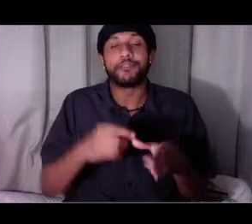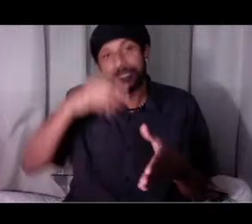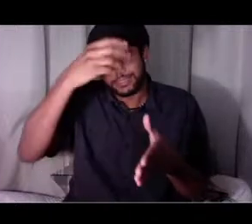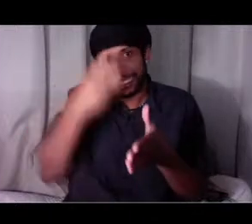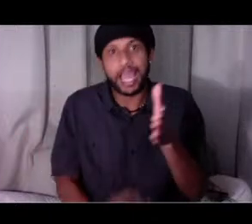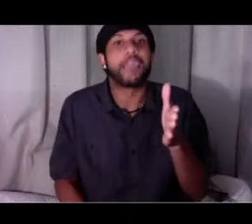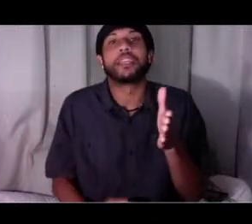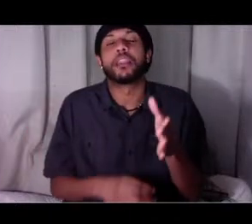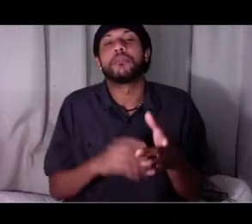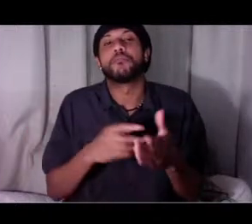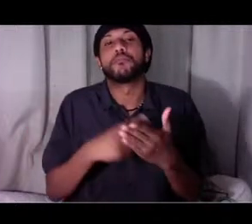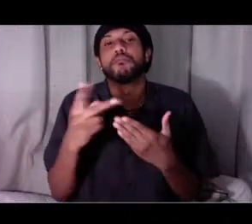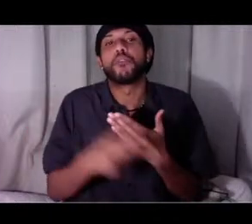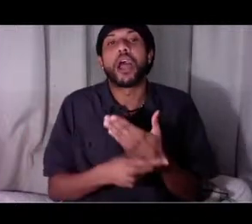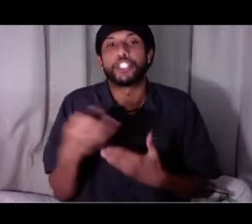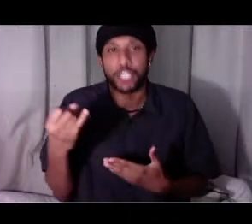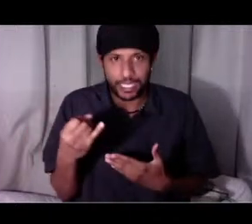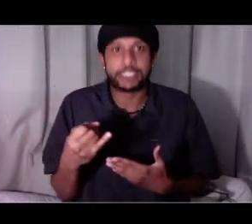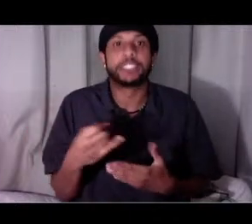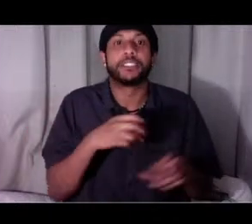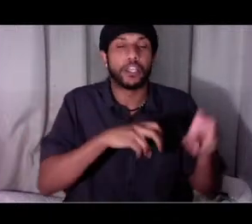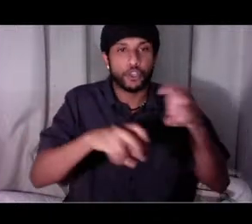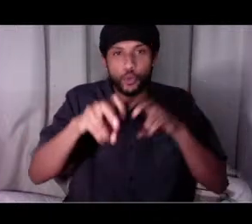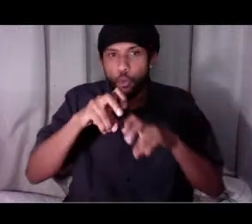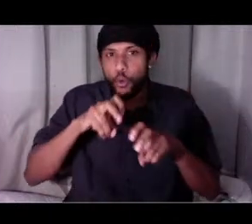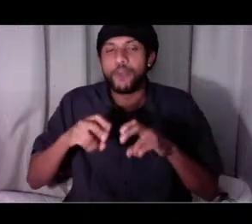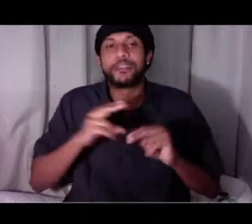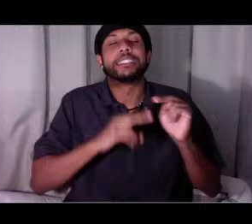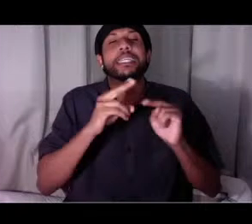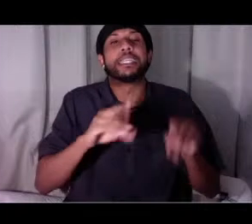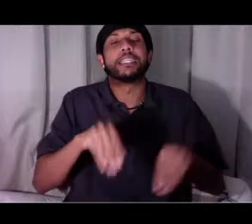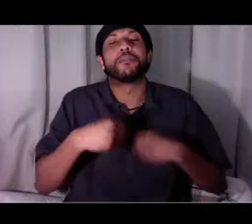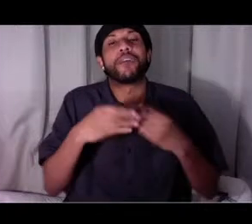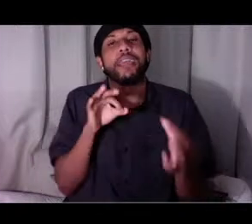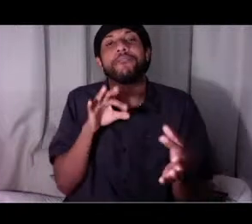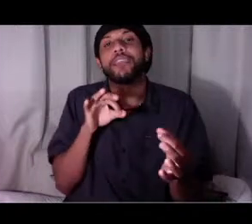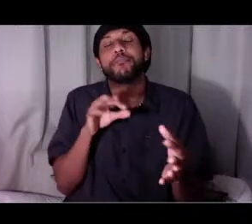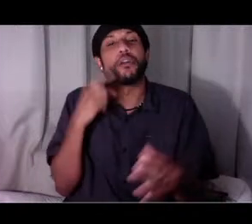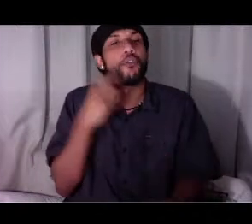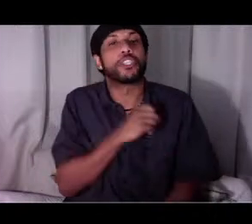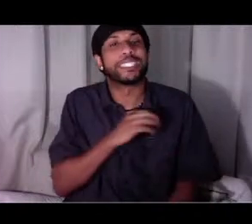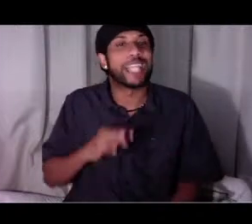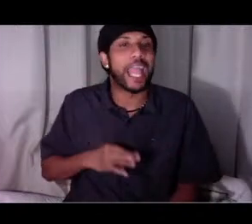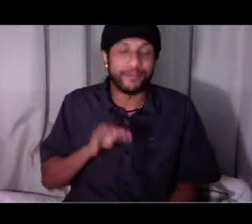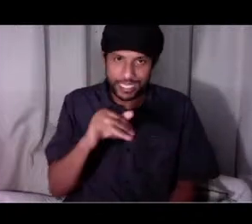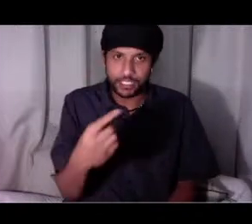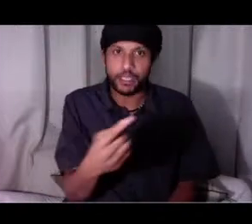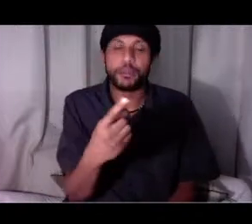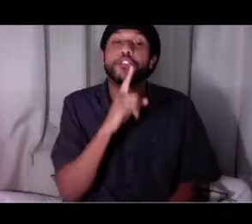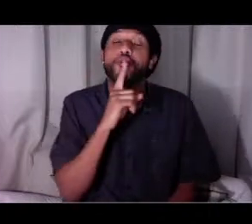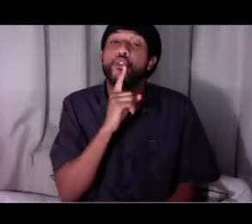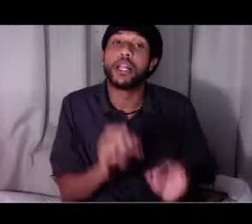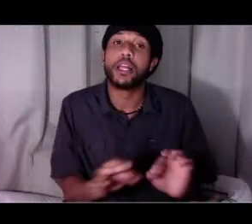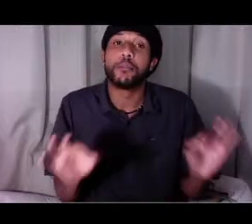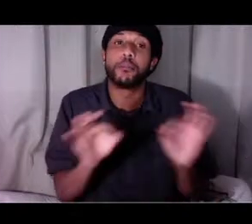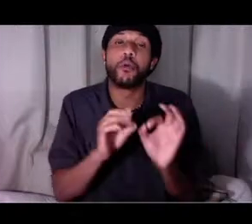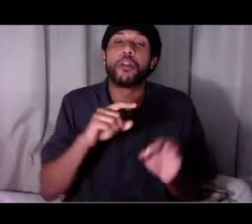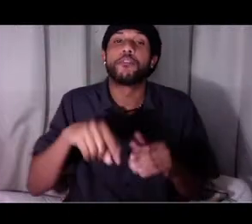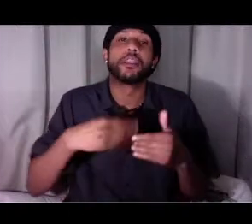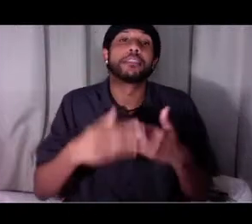projects uh tour facilities provide input and feedback back to staff is something that really is important to this